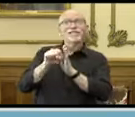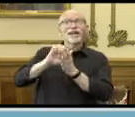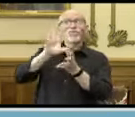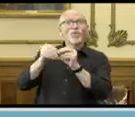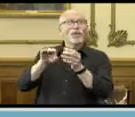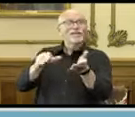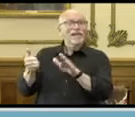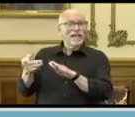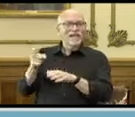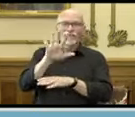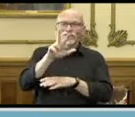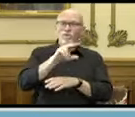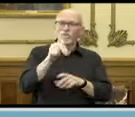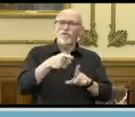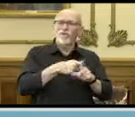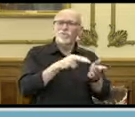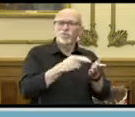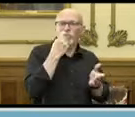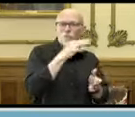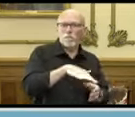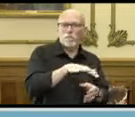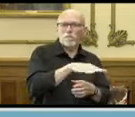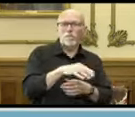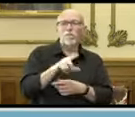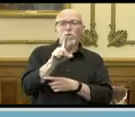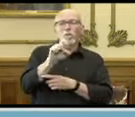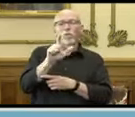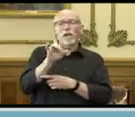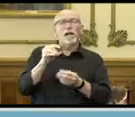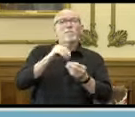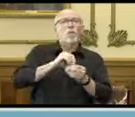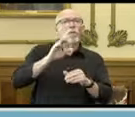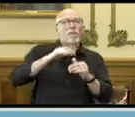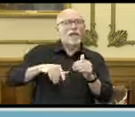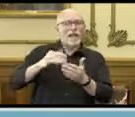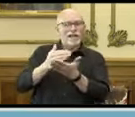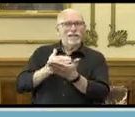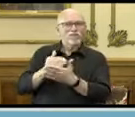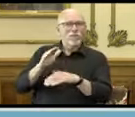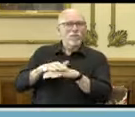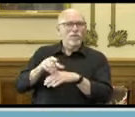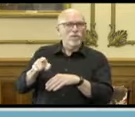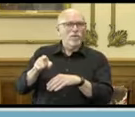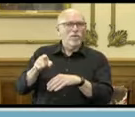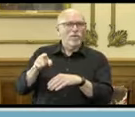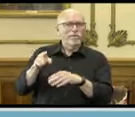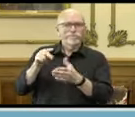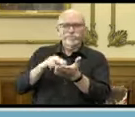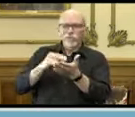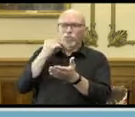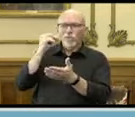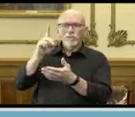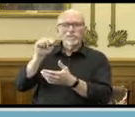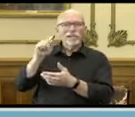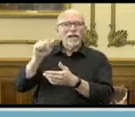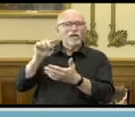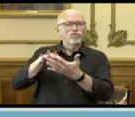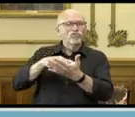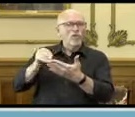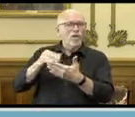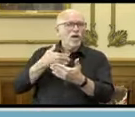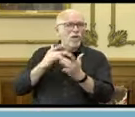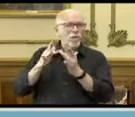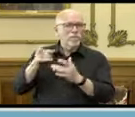deaths and is 128 more than what is currently listed on the long-term care data chart of our